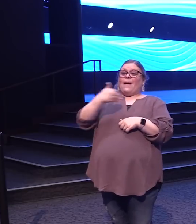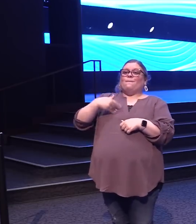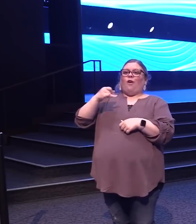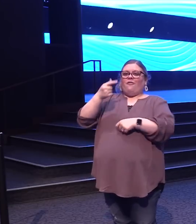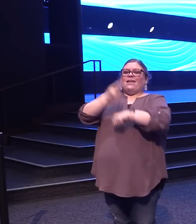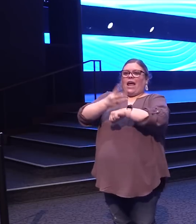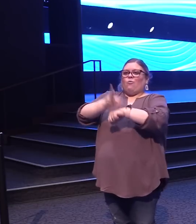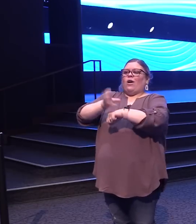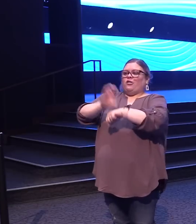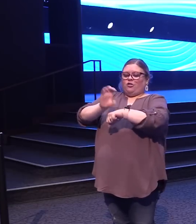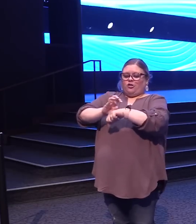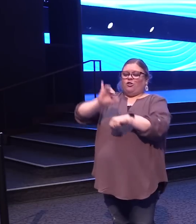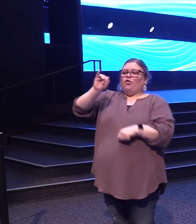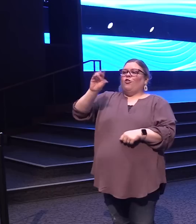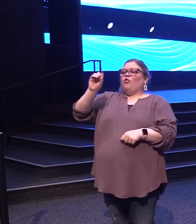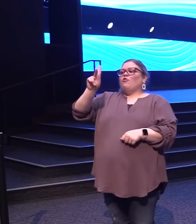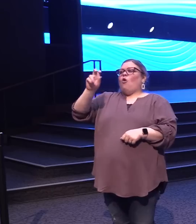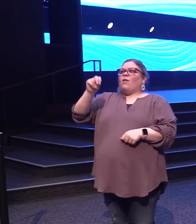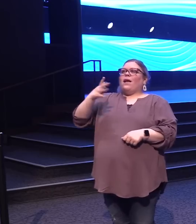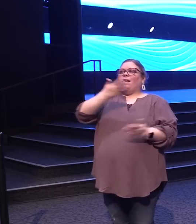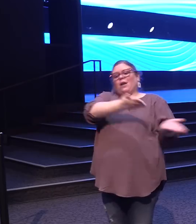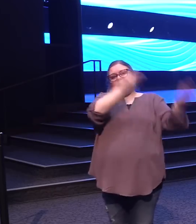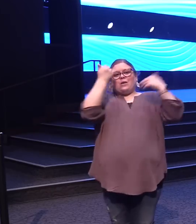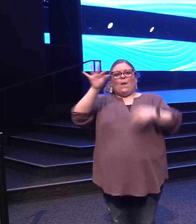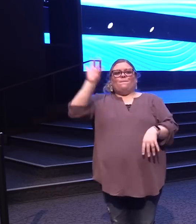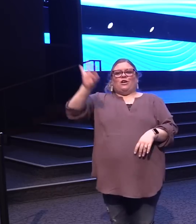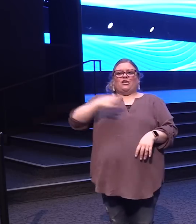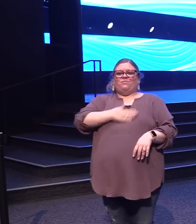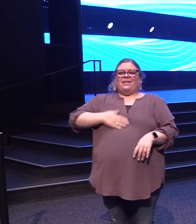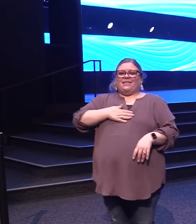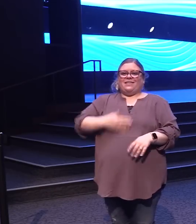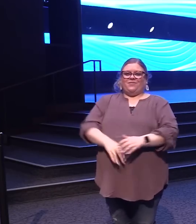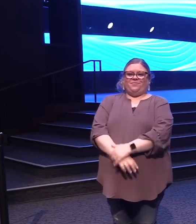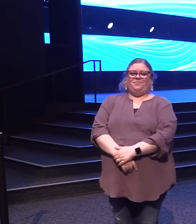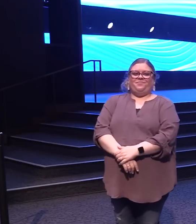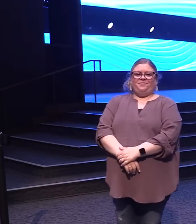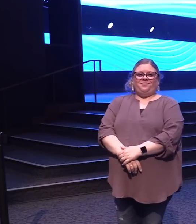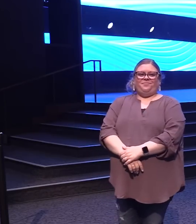Joakim Lundqvist. Pastor, come preach.